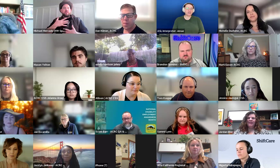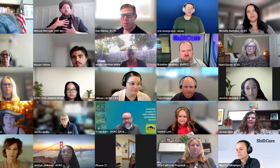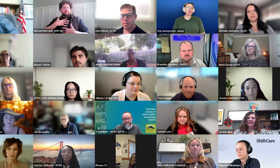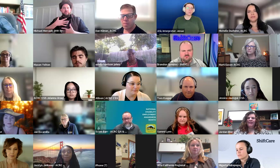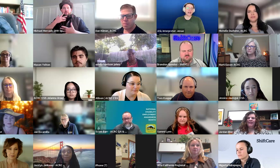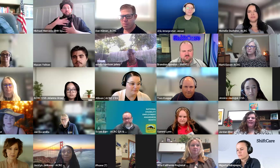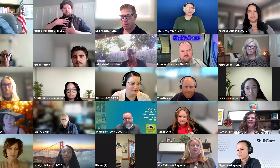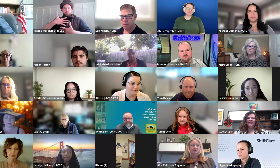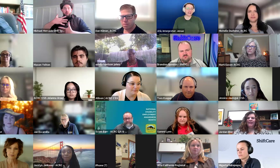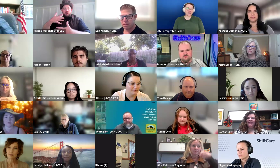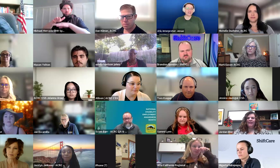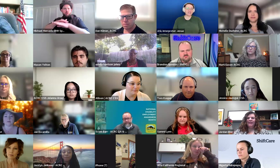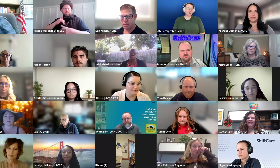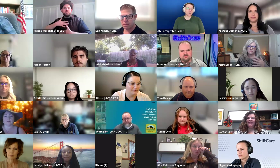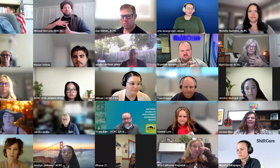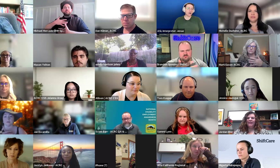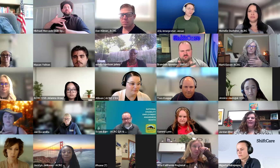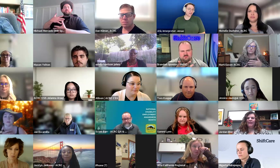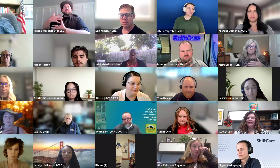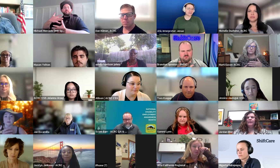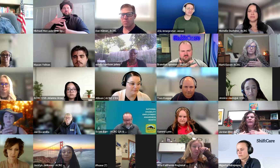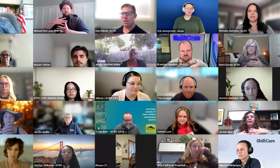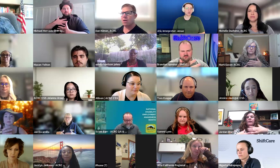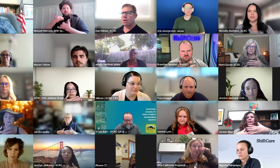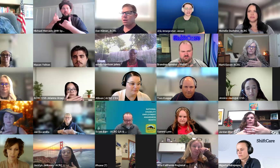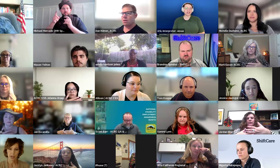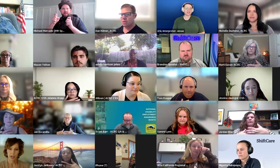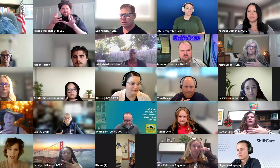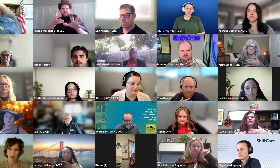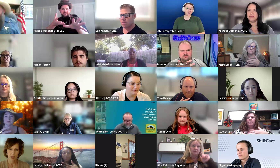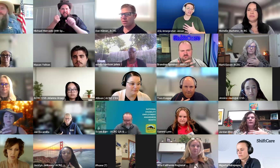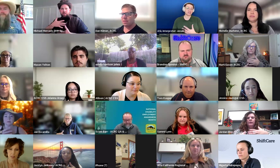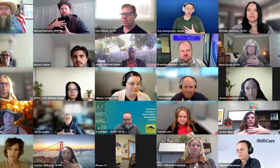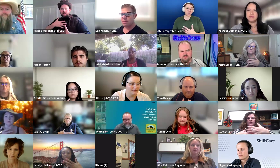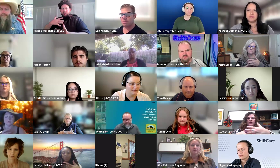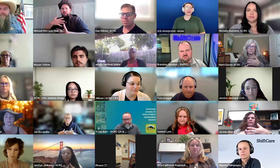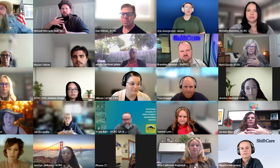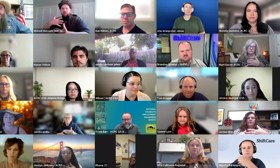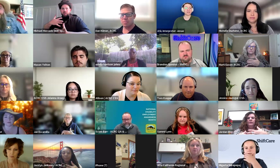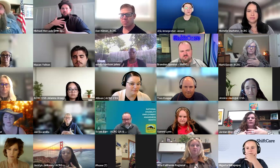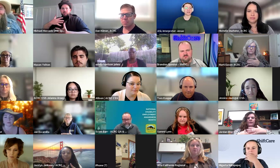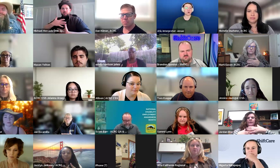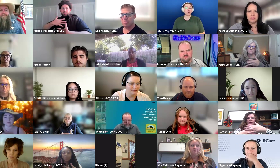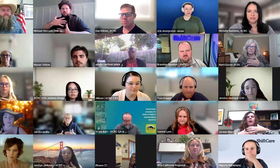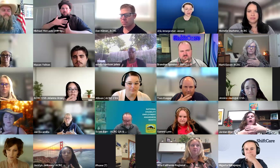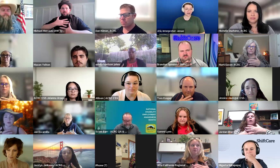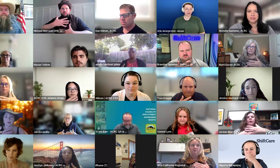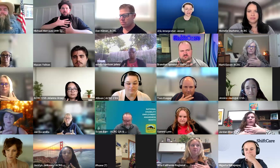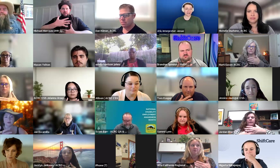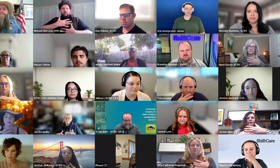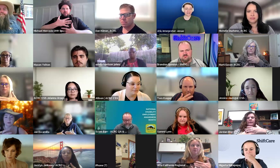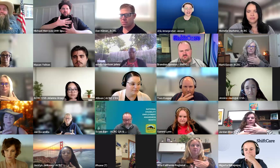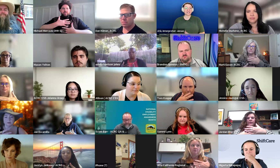And then third will be hyperventilate. So it obviously has to do with our breathing. So breath is slow, but now we want to do it a little